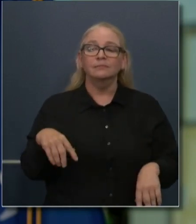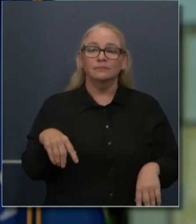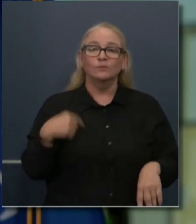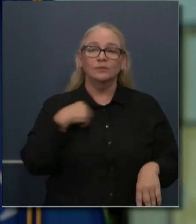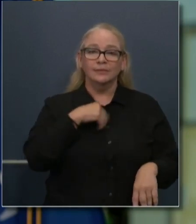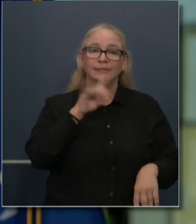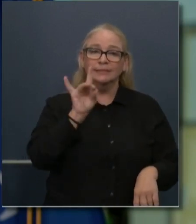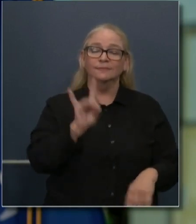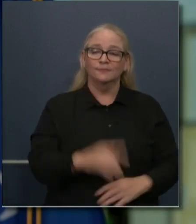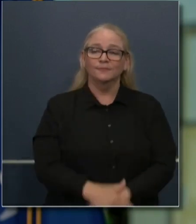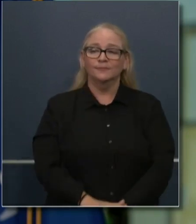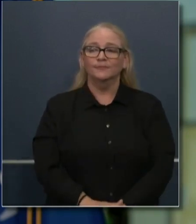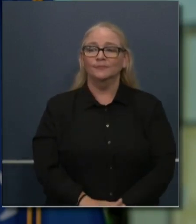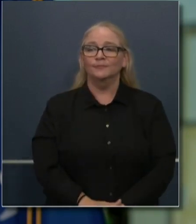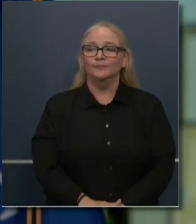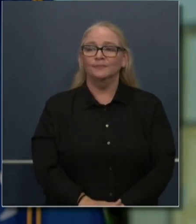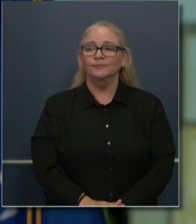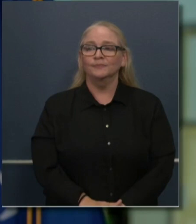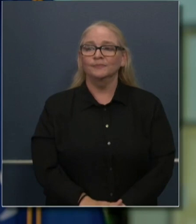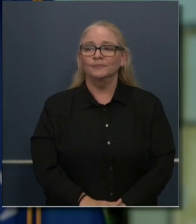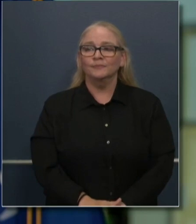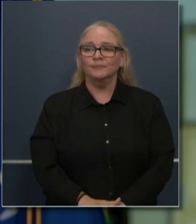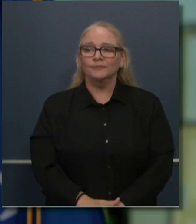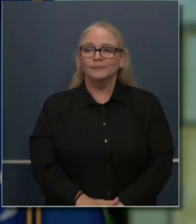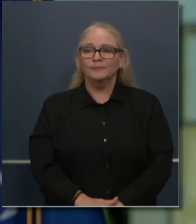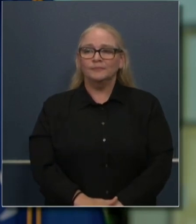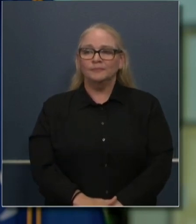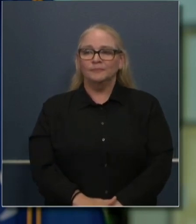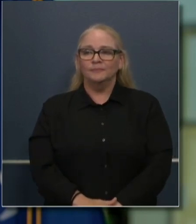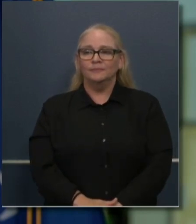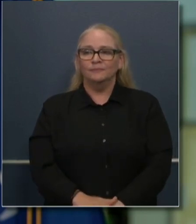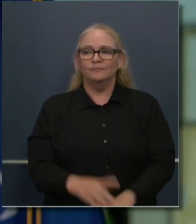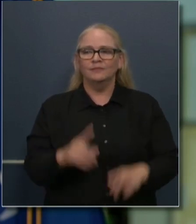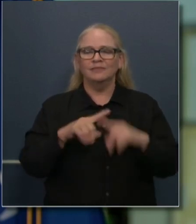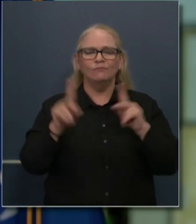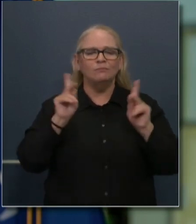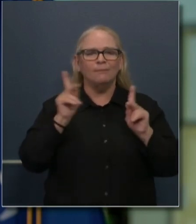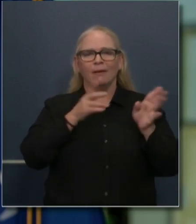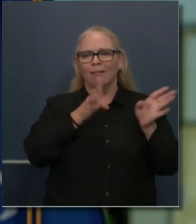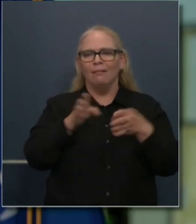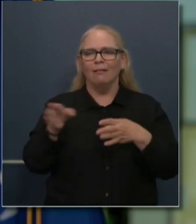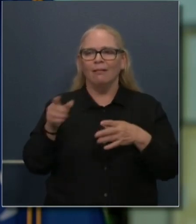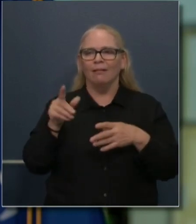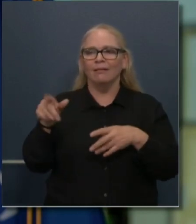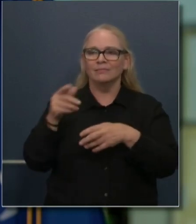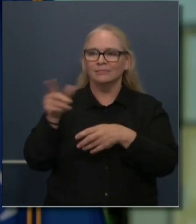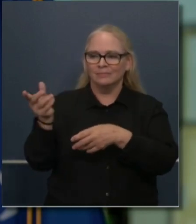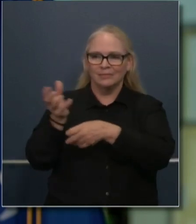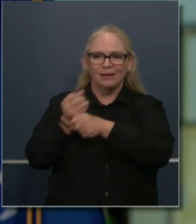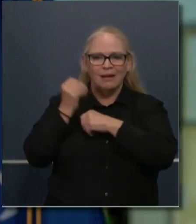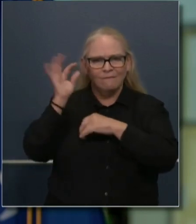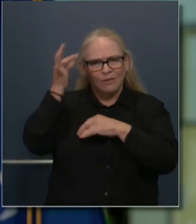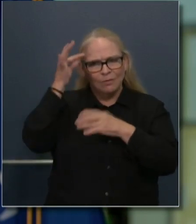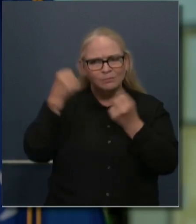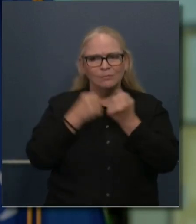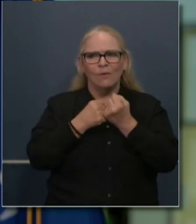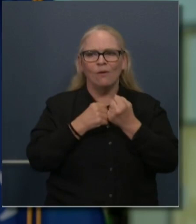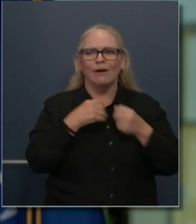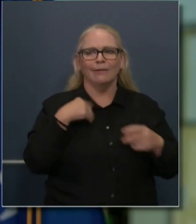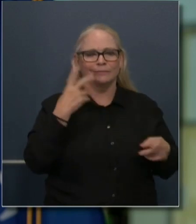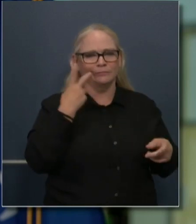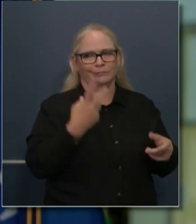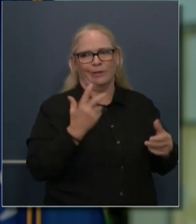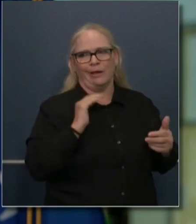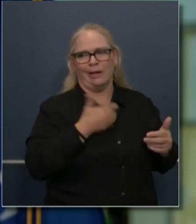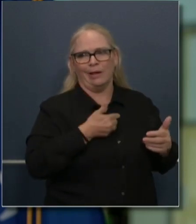the individual contributions that individuals have gotten related to federal supports, but you saw in our budget all the